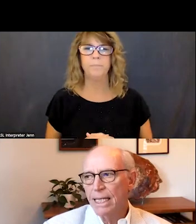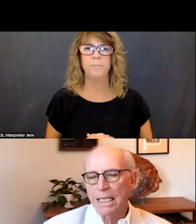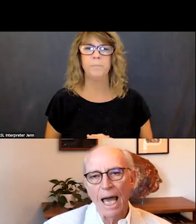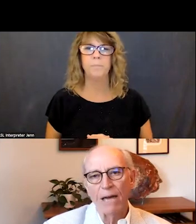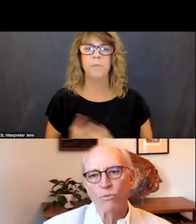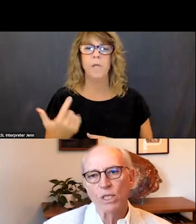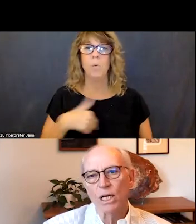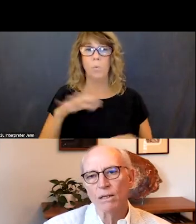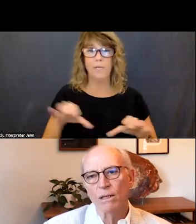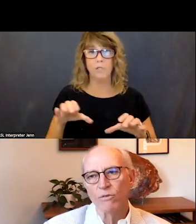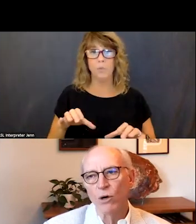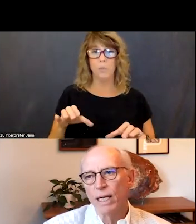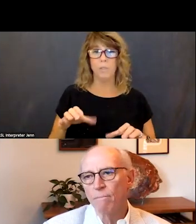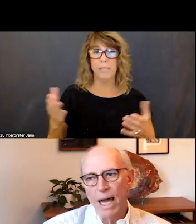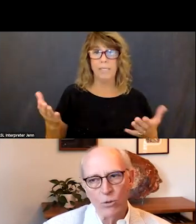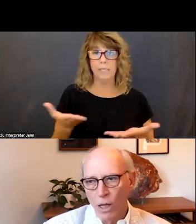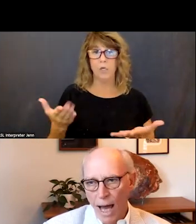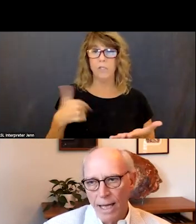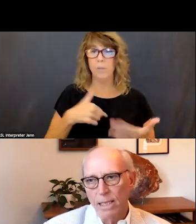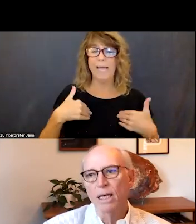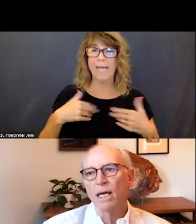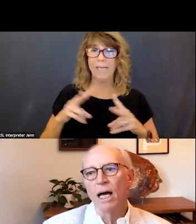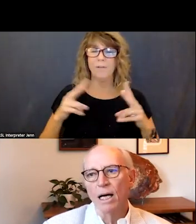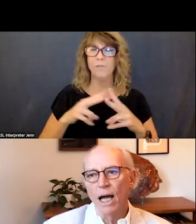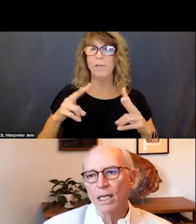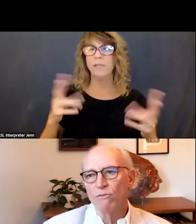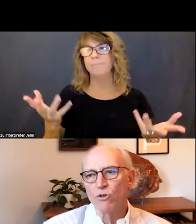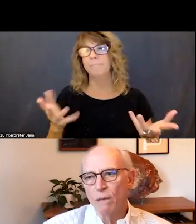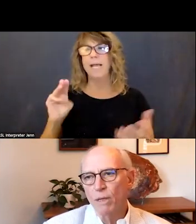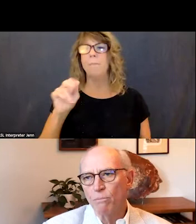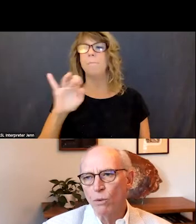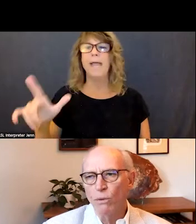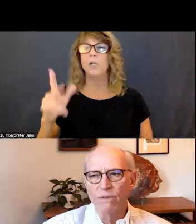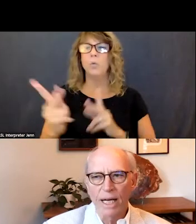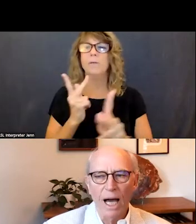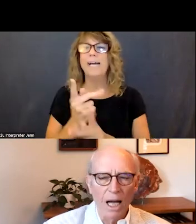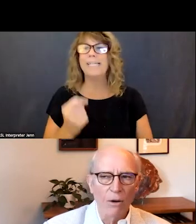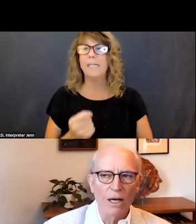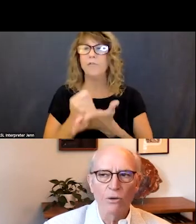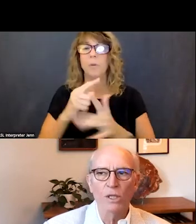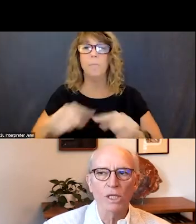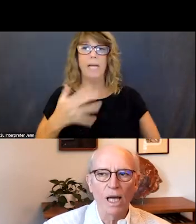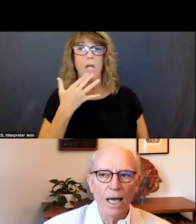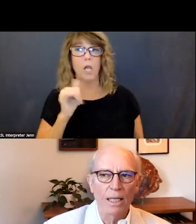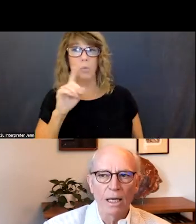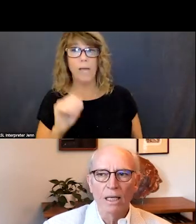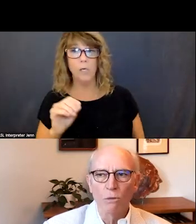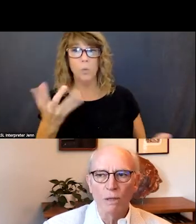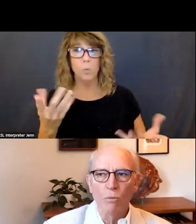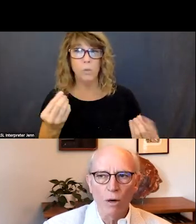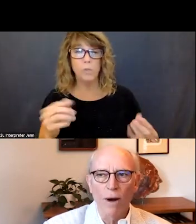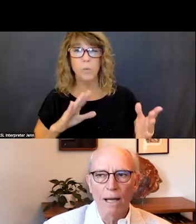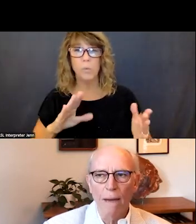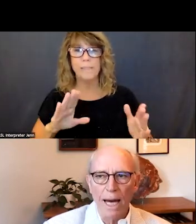in ED SAFE was a very manualized kind of treatment, but what we've done in Colorado was designed to